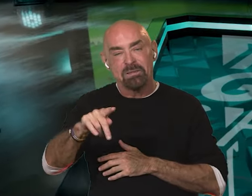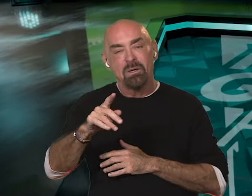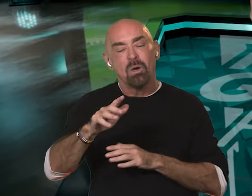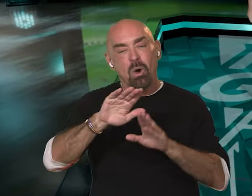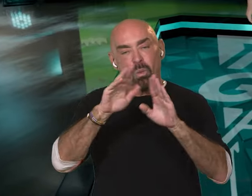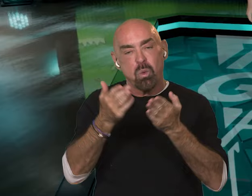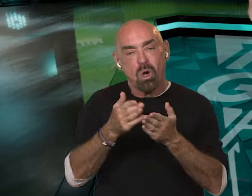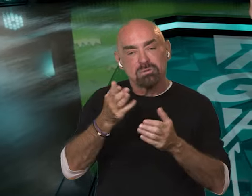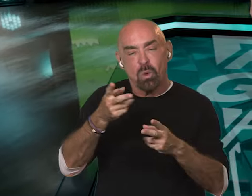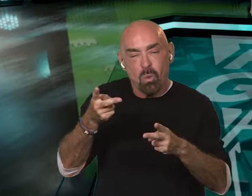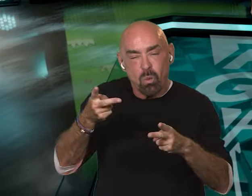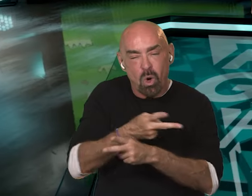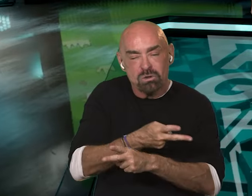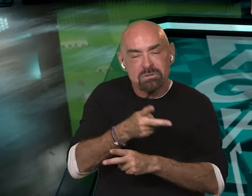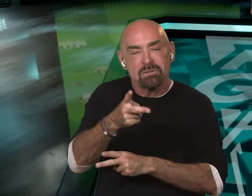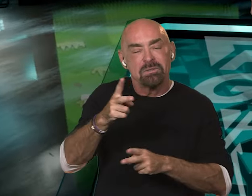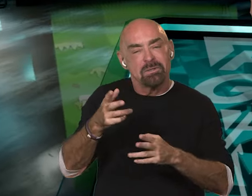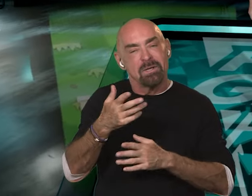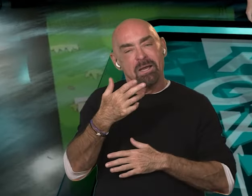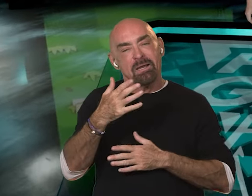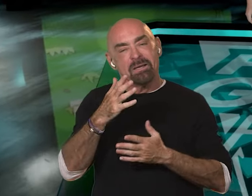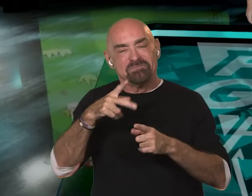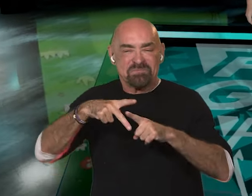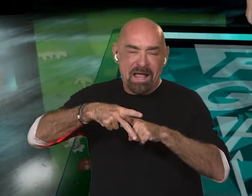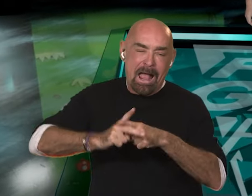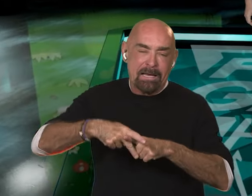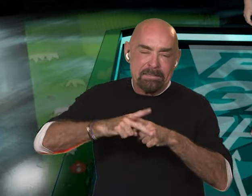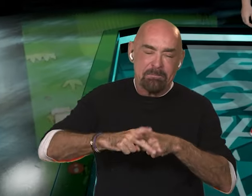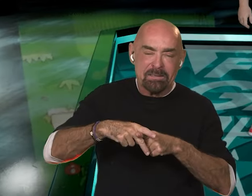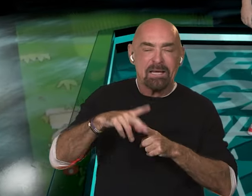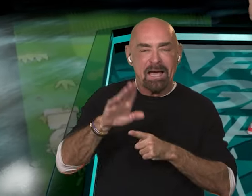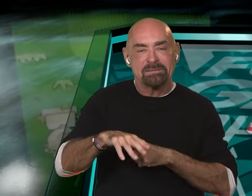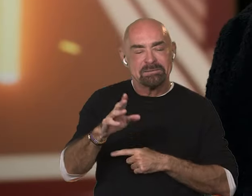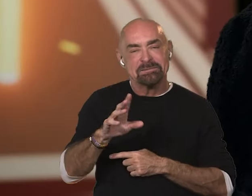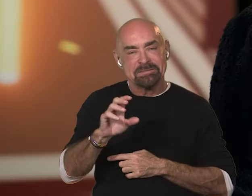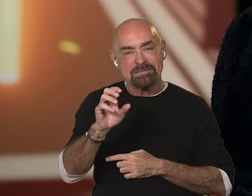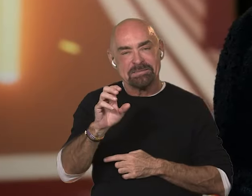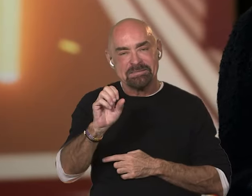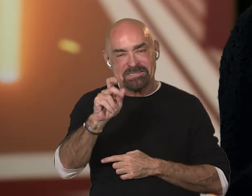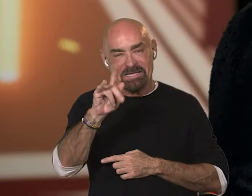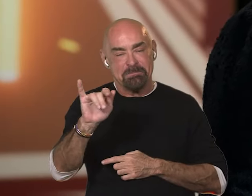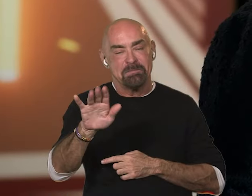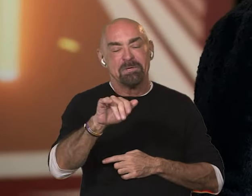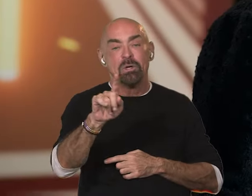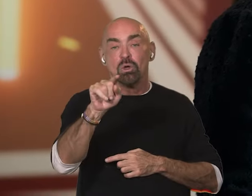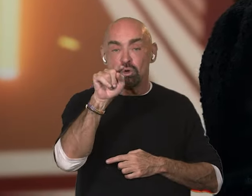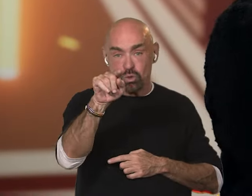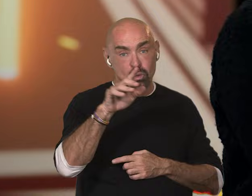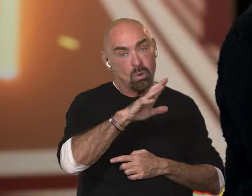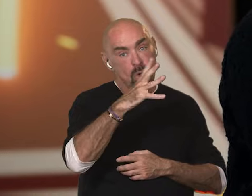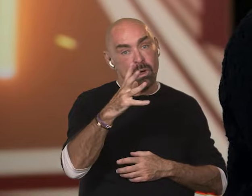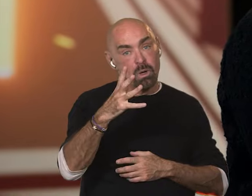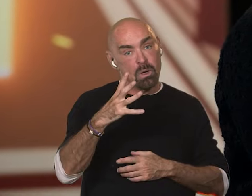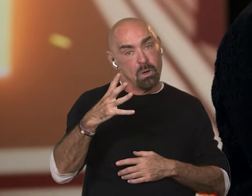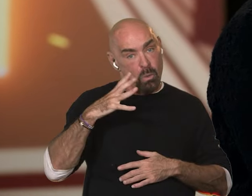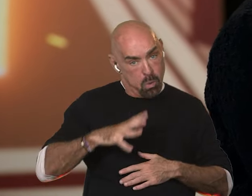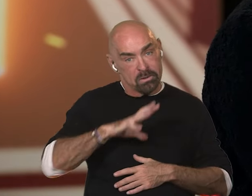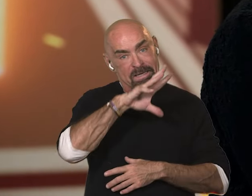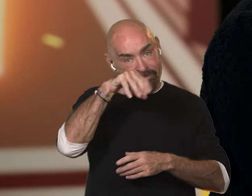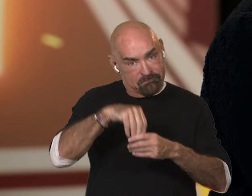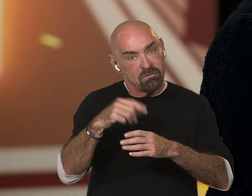Pig, World's Worst Handyman, and Skim on Steam. And if you're a game maker who wants to participate